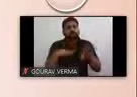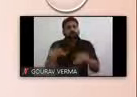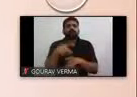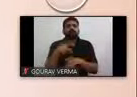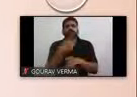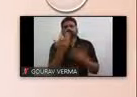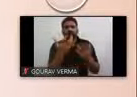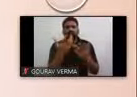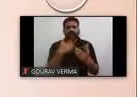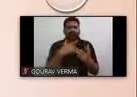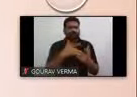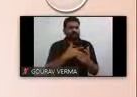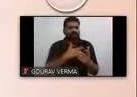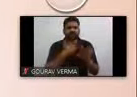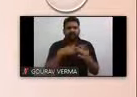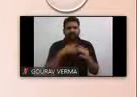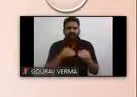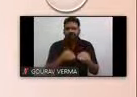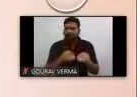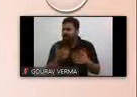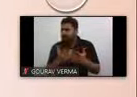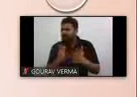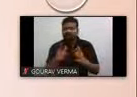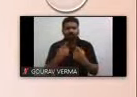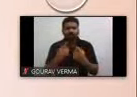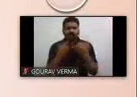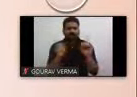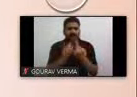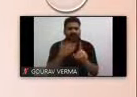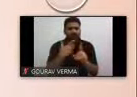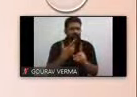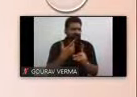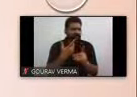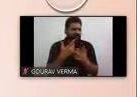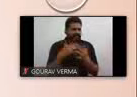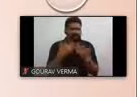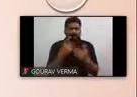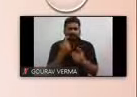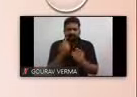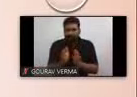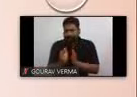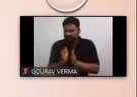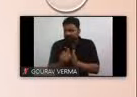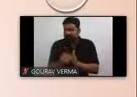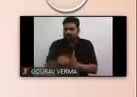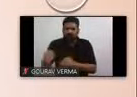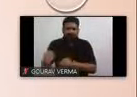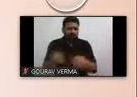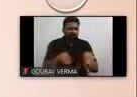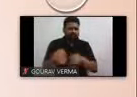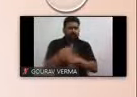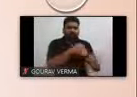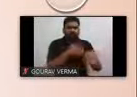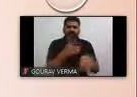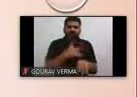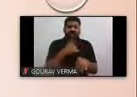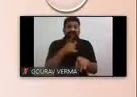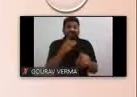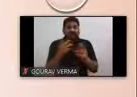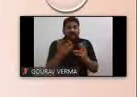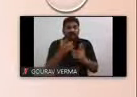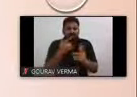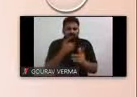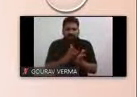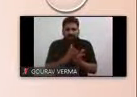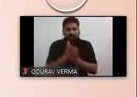to move every after every little gap. So we have to find a way. What we